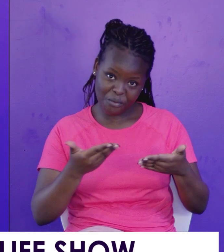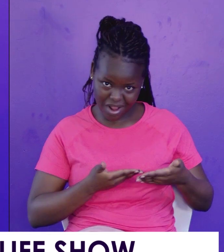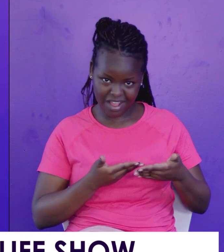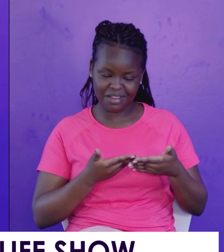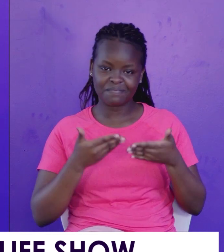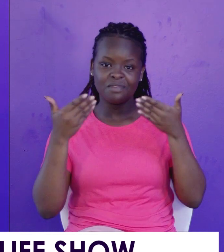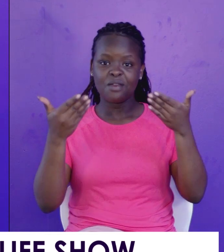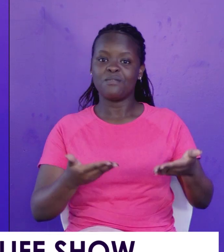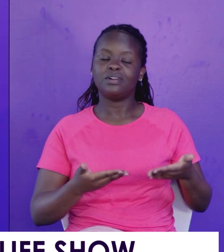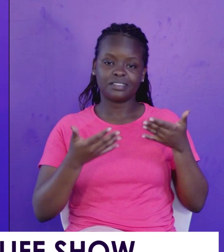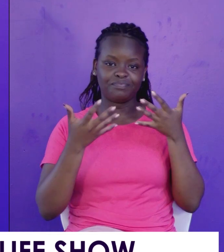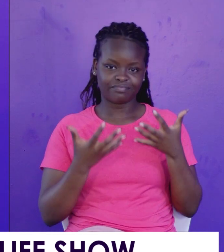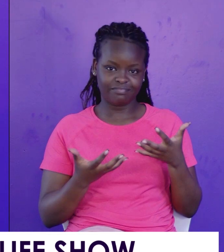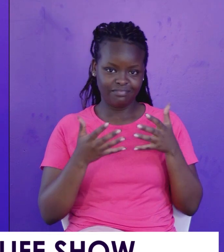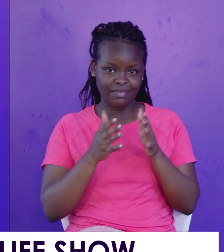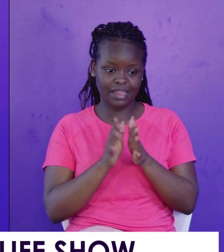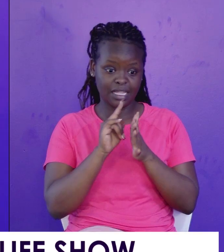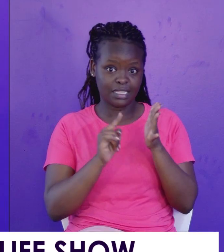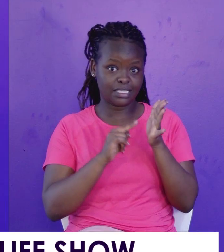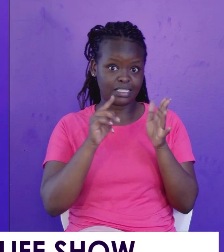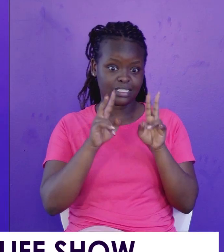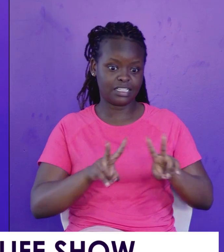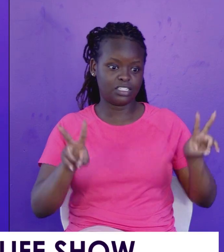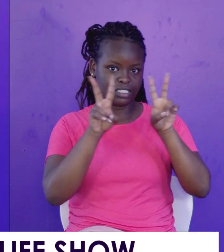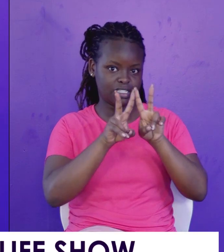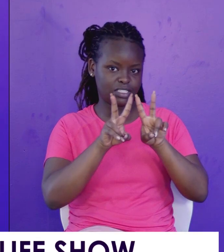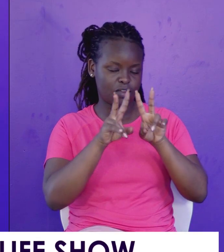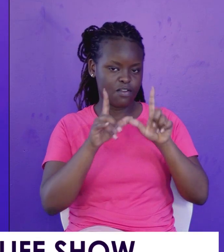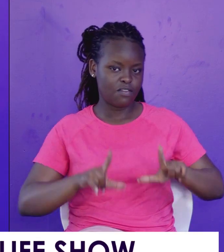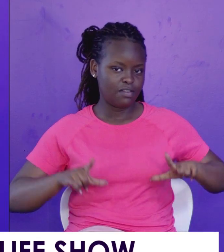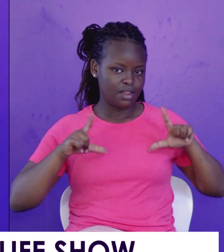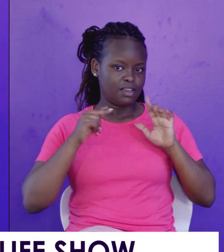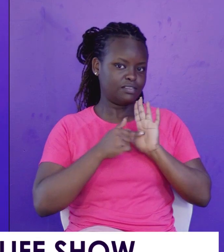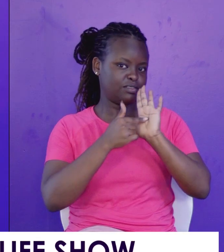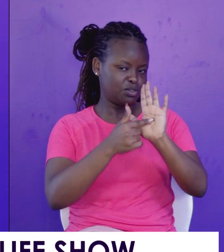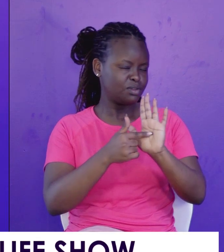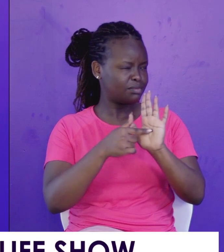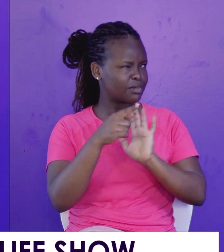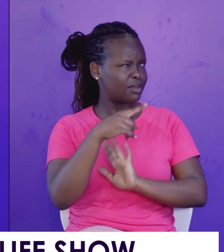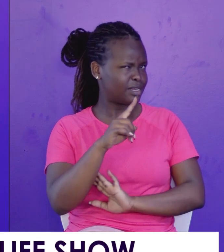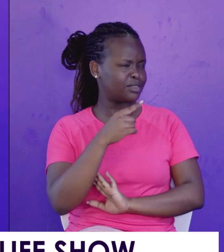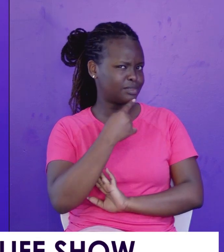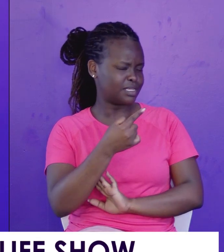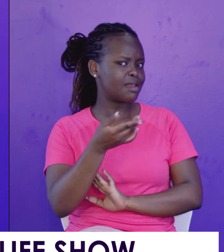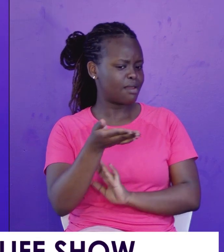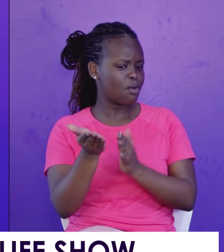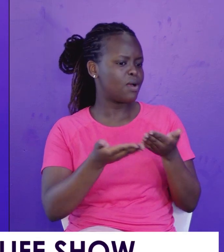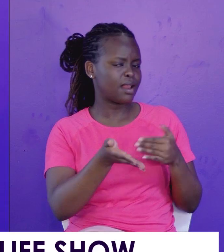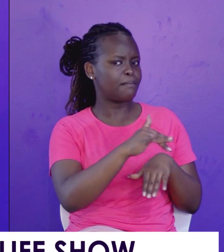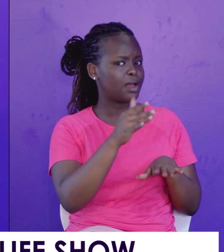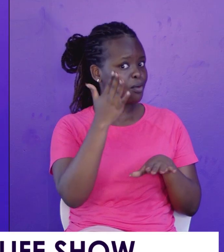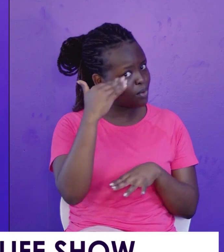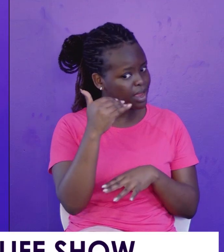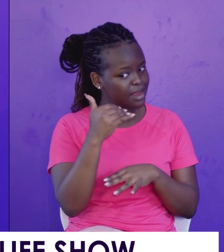Karibu sana. This is the Treasures of Life show. Yes, I'm right to say welcome back, by the way, because we were with you